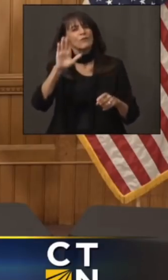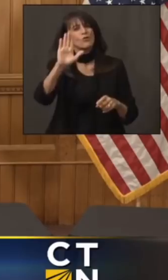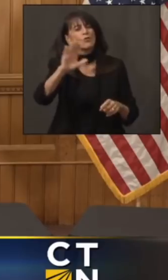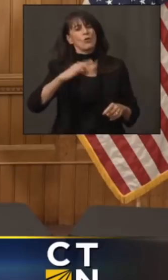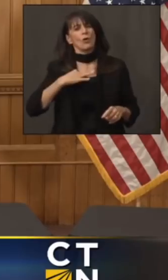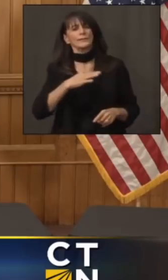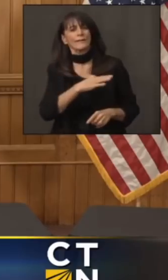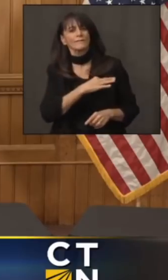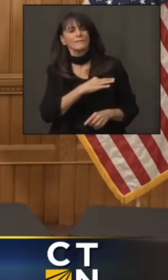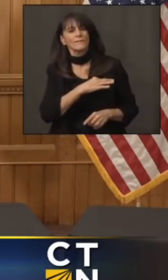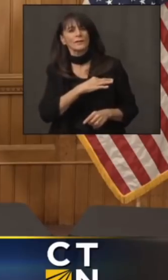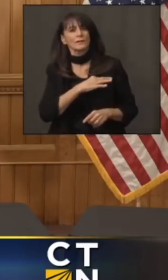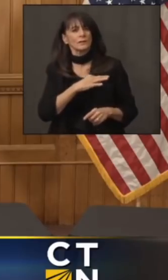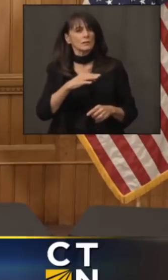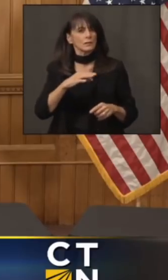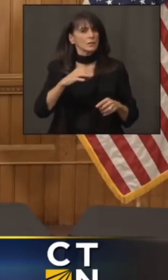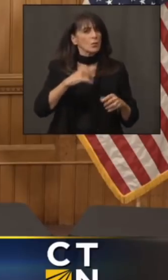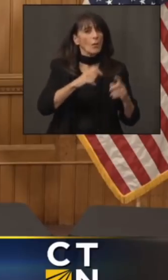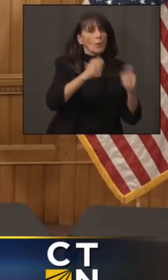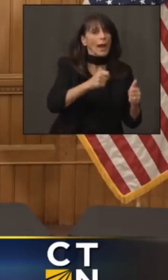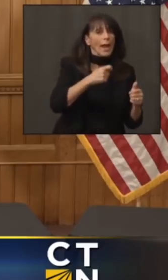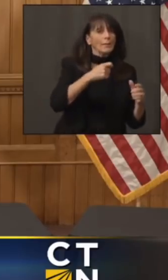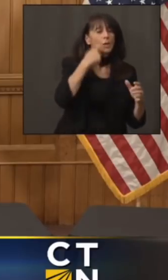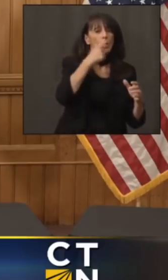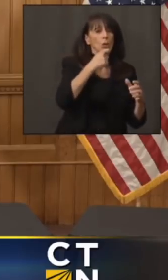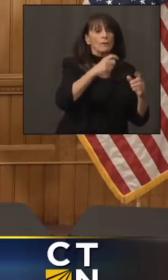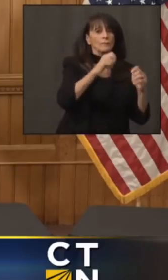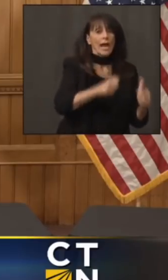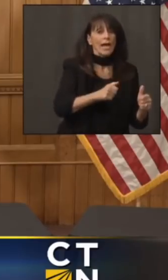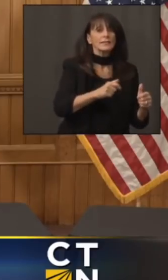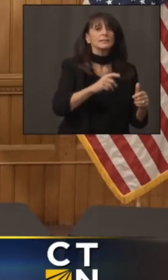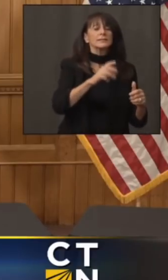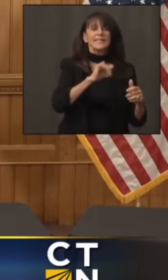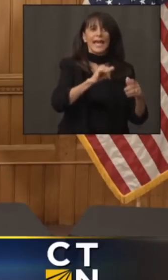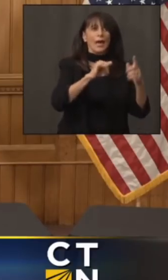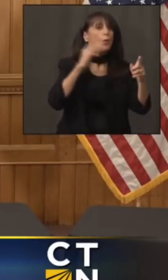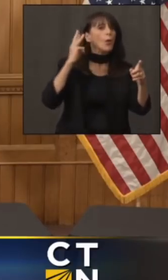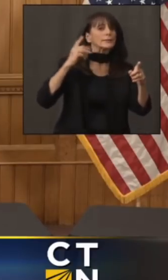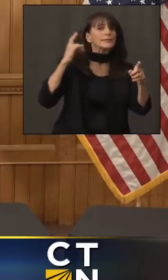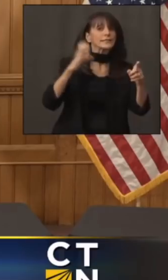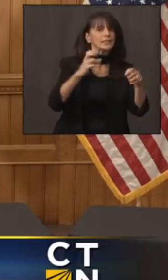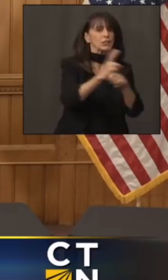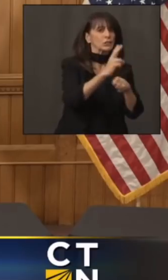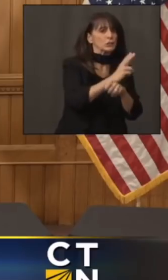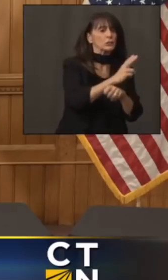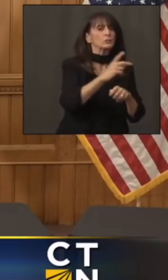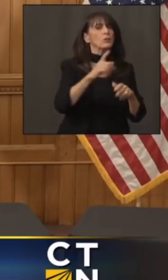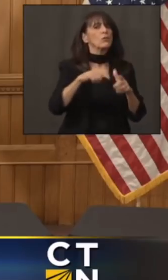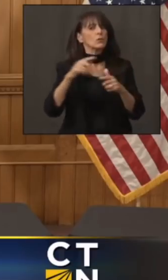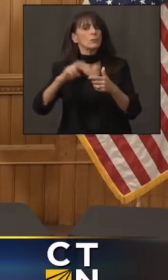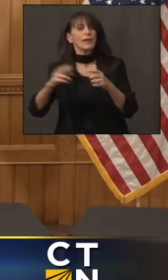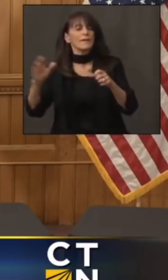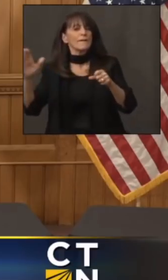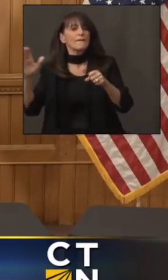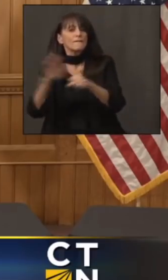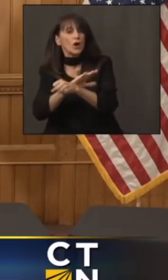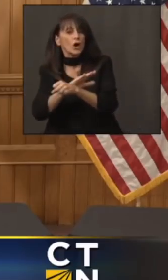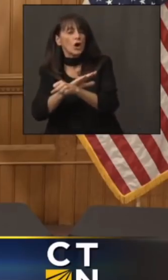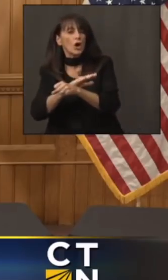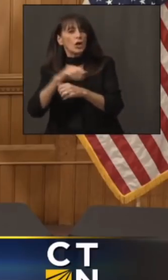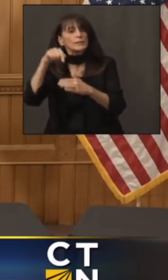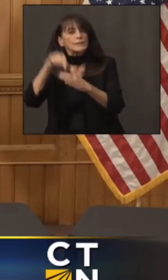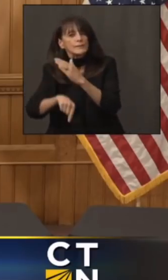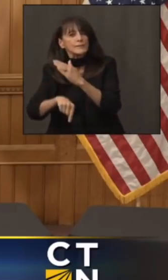Are we talking the rapid test that the White House was depending on, maybe a bit naively, or are we talking full PCR